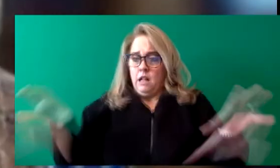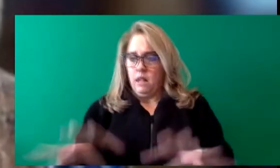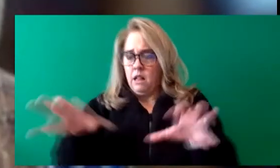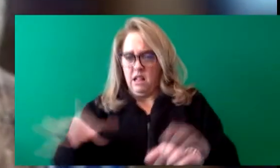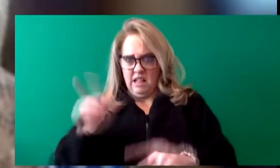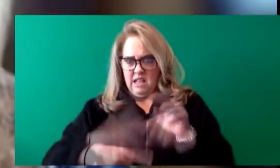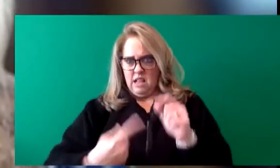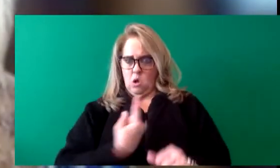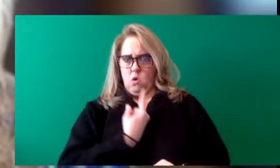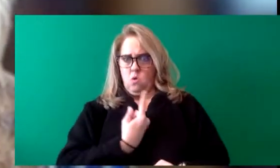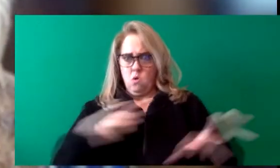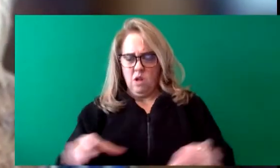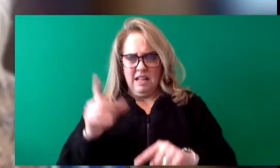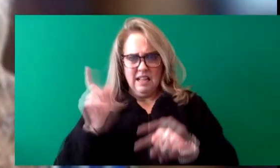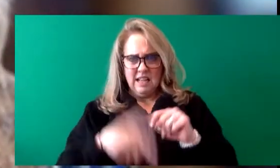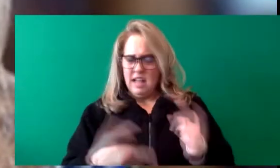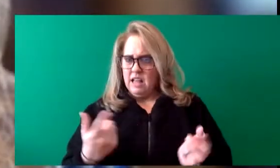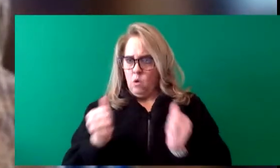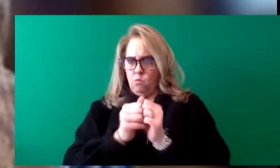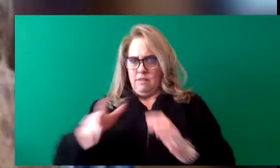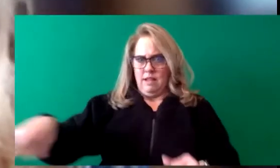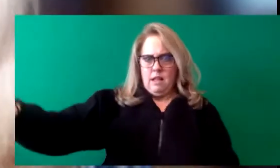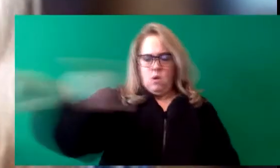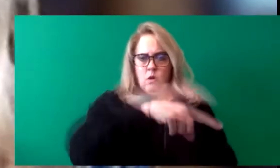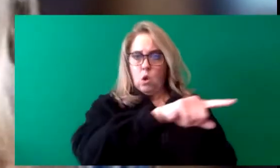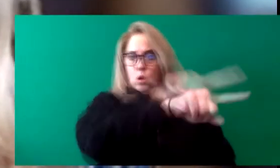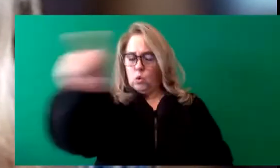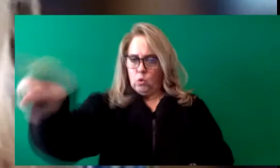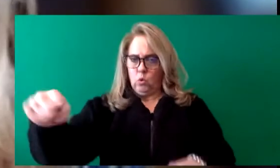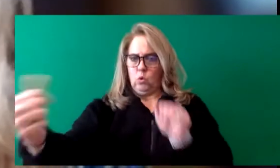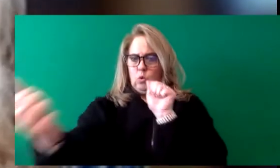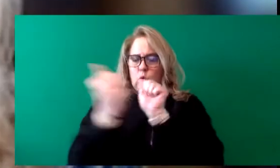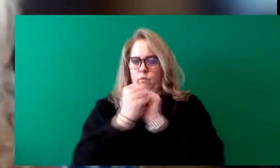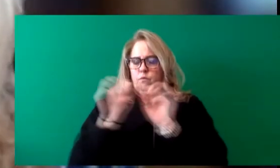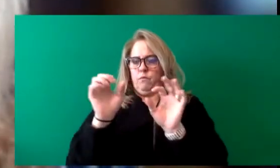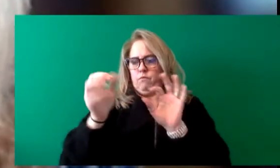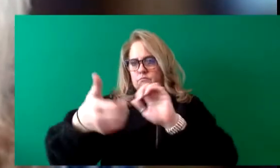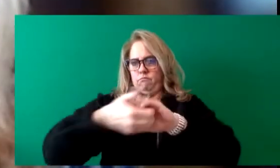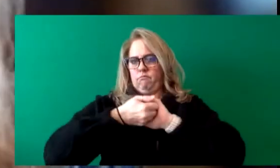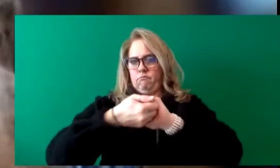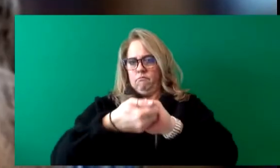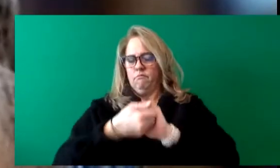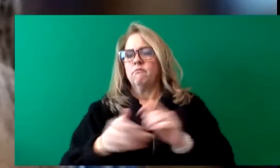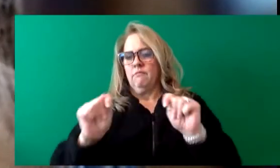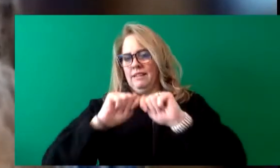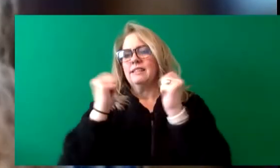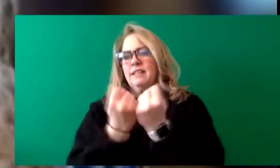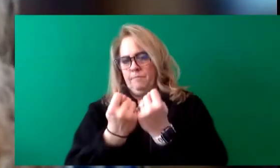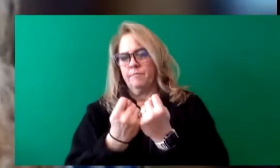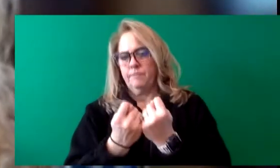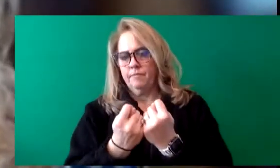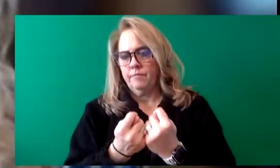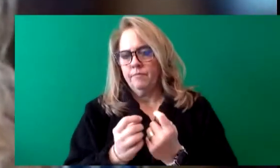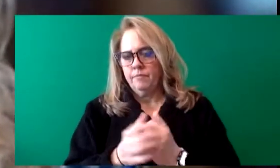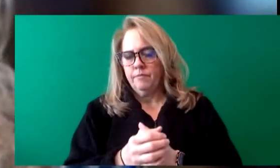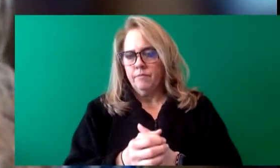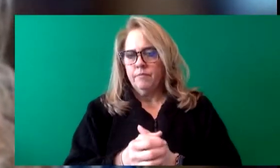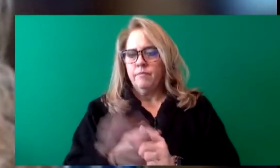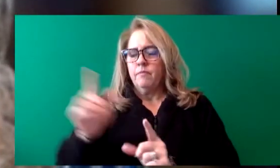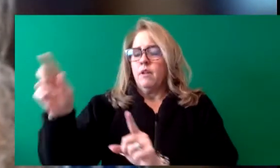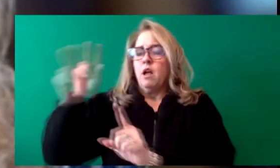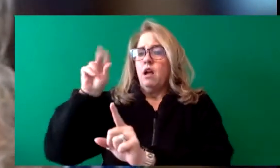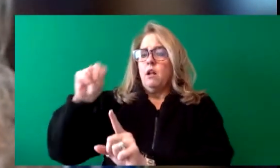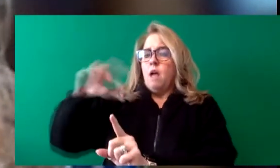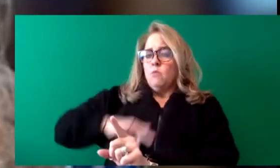like public health without the help of our nonprofit partners. And you have stepped up in such a